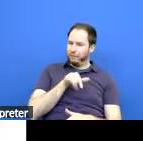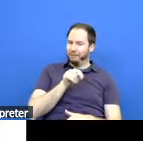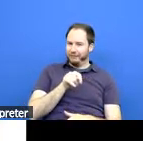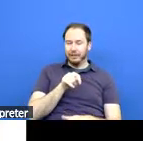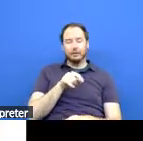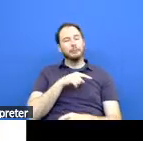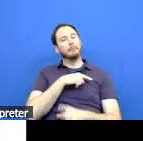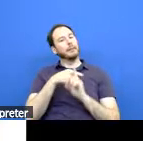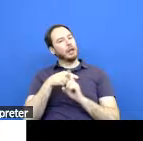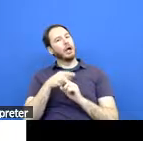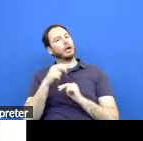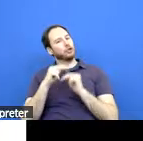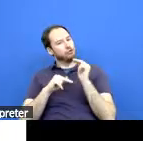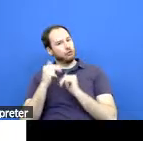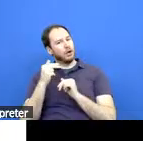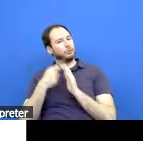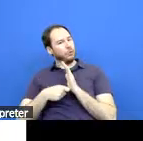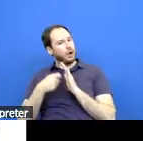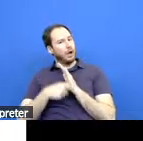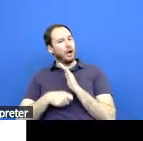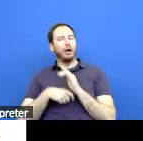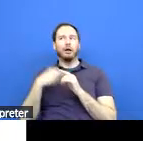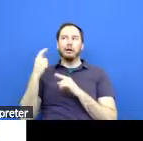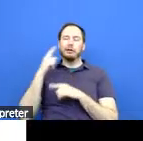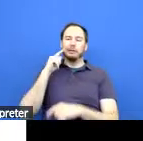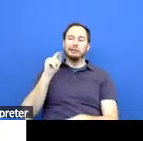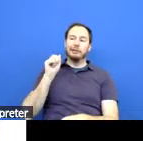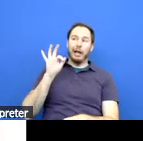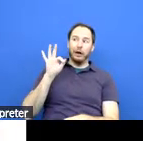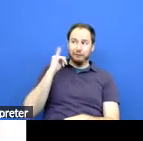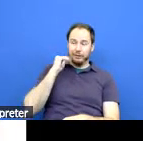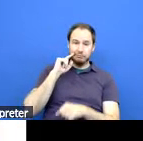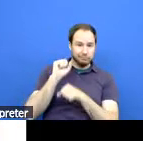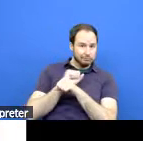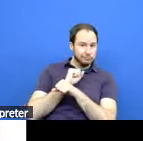construction prices, especially if tariffs start to kick in.